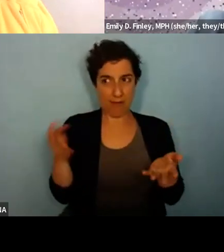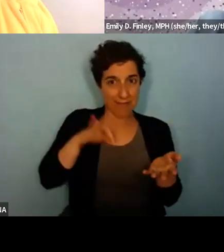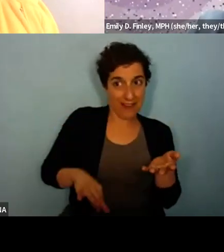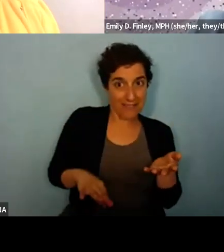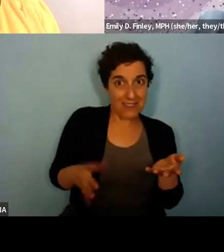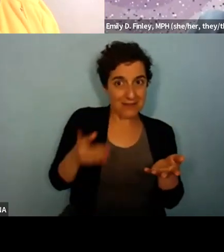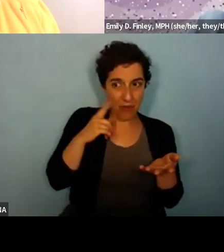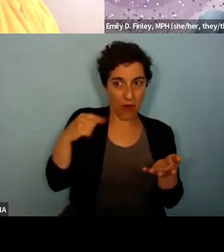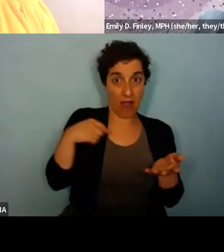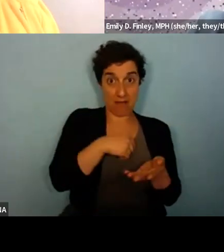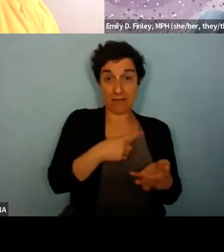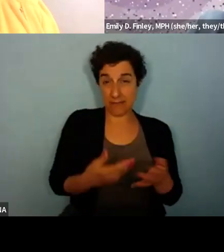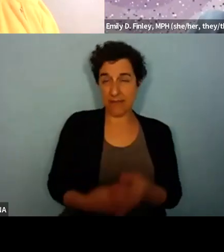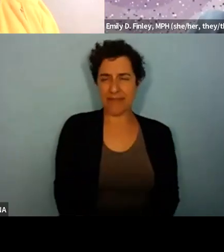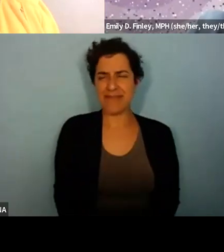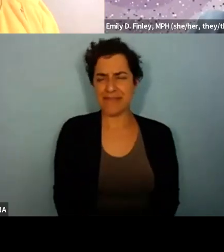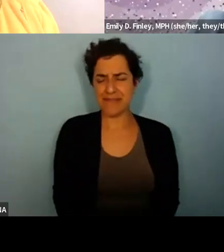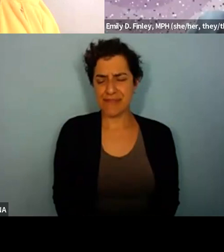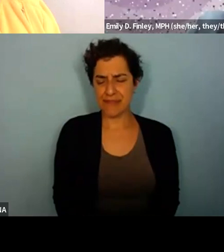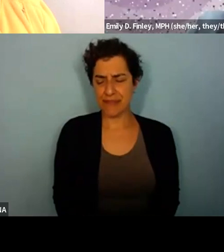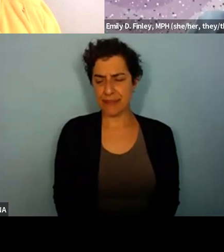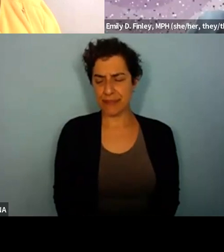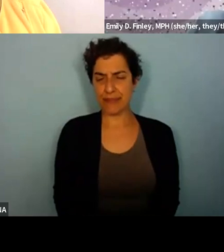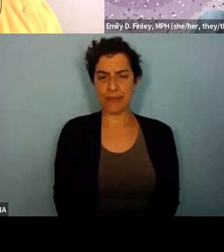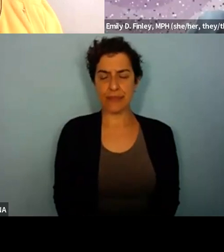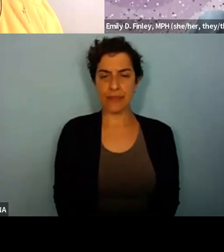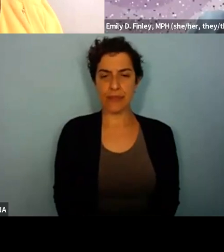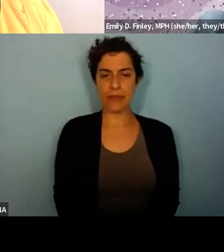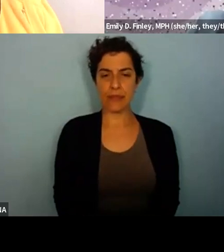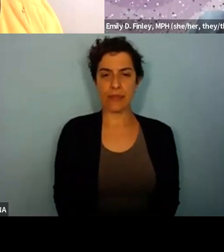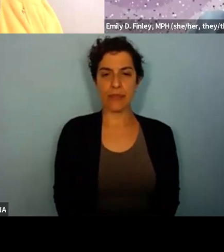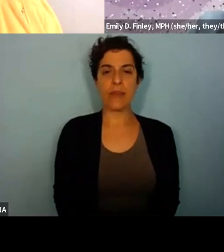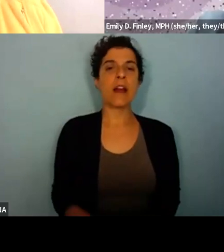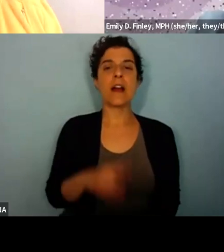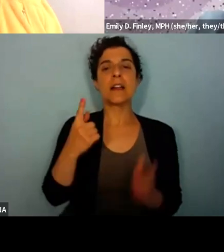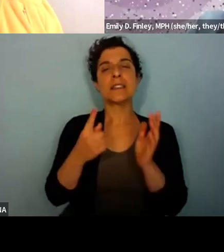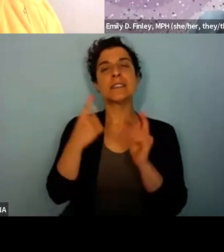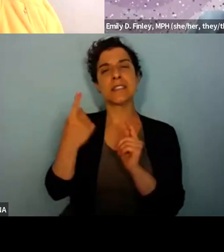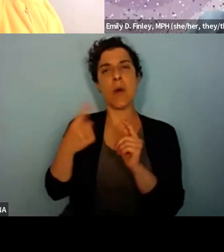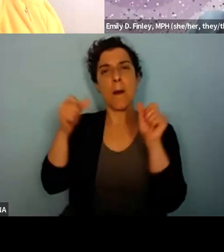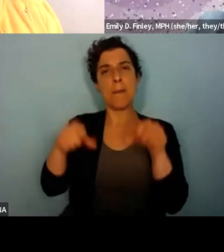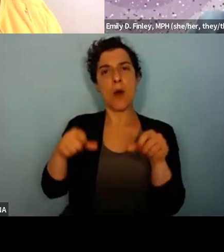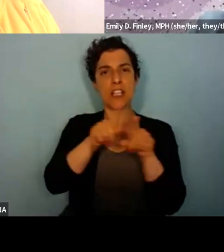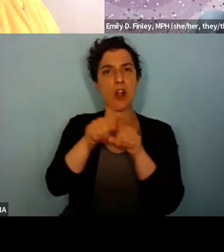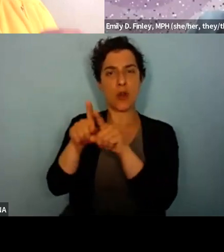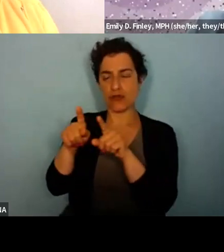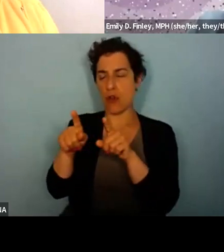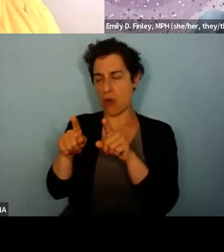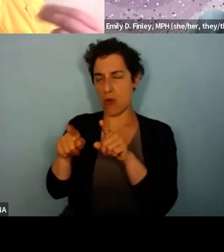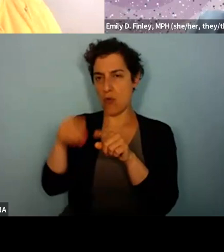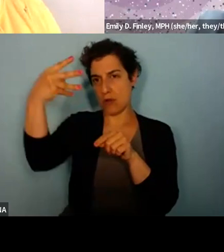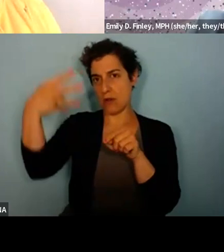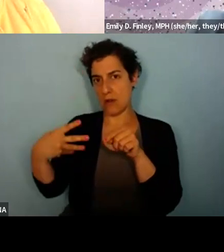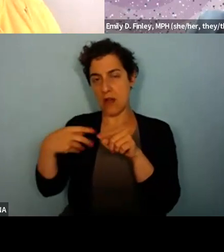so it was kind of, somebody also posted a question in the chat, so I'll answer too, Sure.